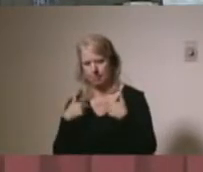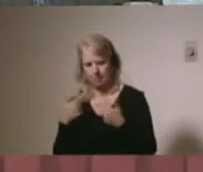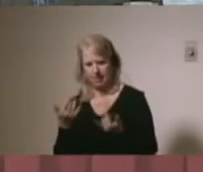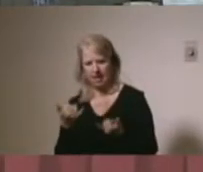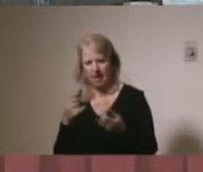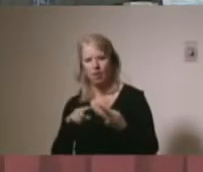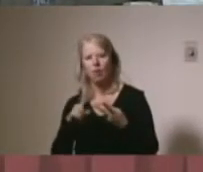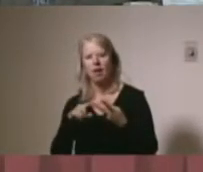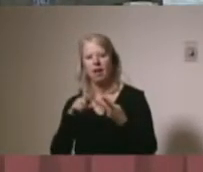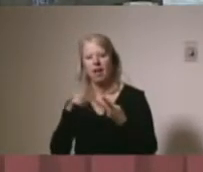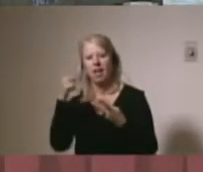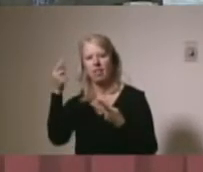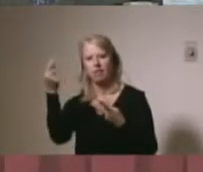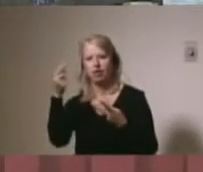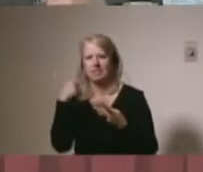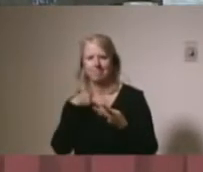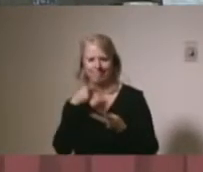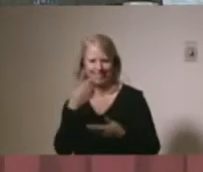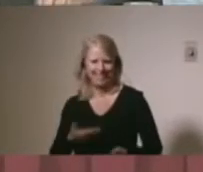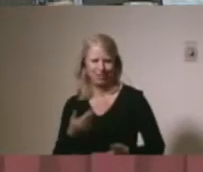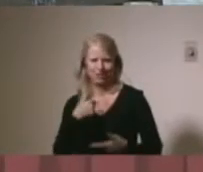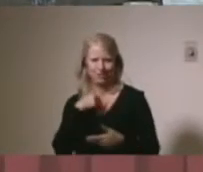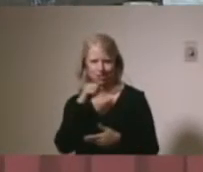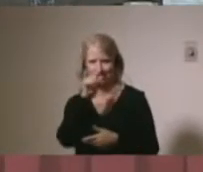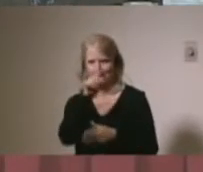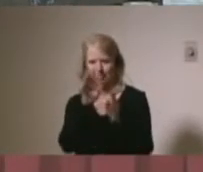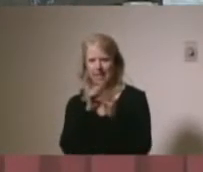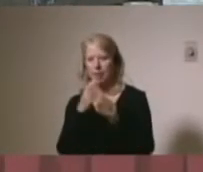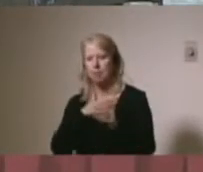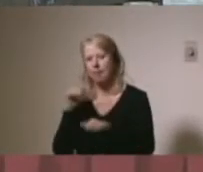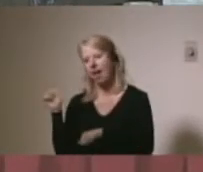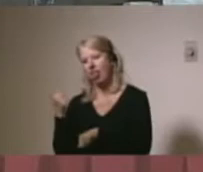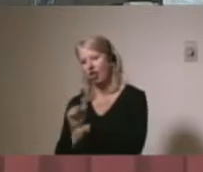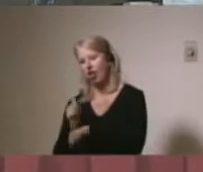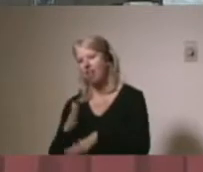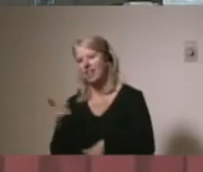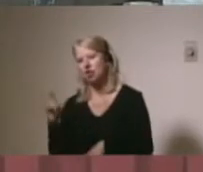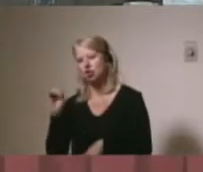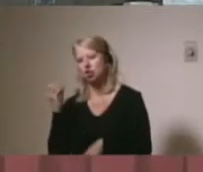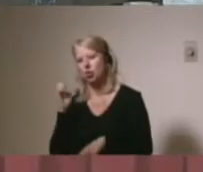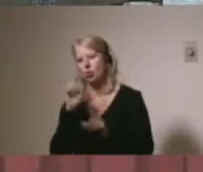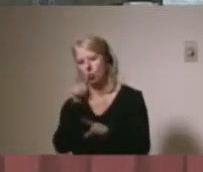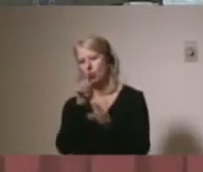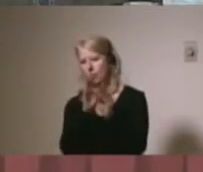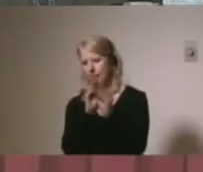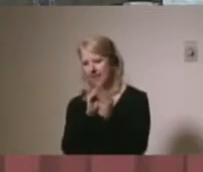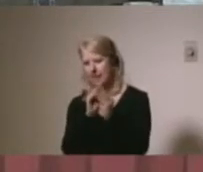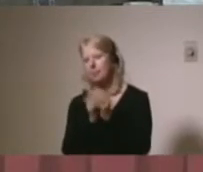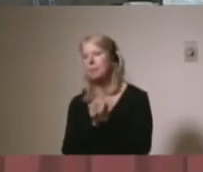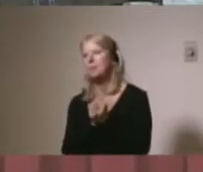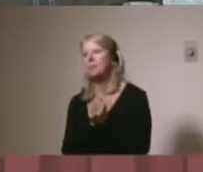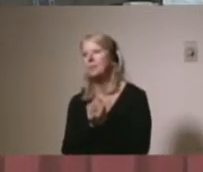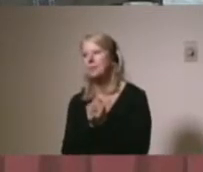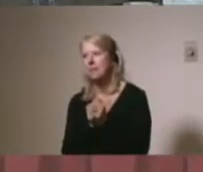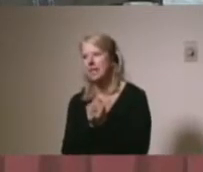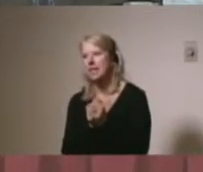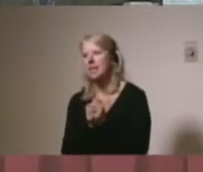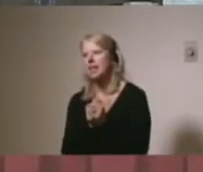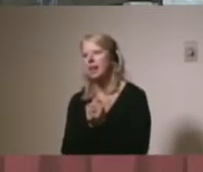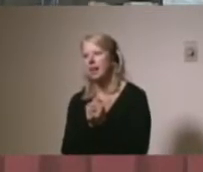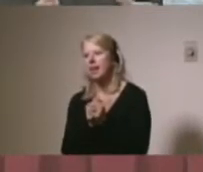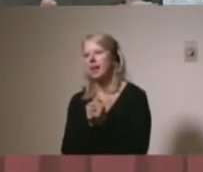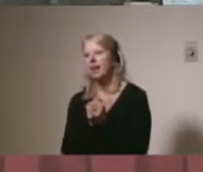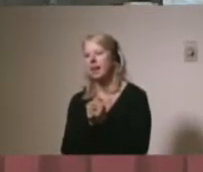we've got another meeting, and I won't be there, but my colleague Joe Gallagher's going to be going along. And